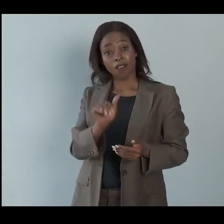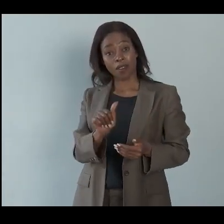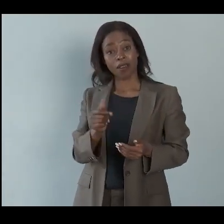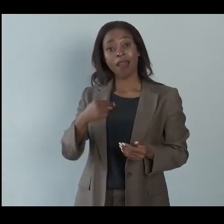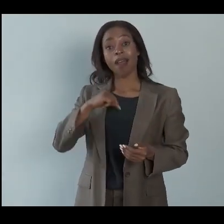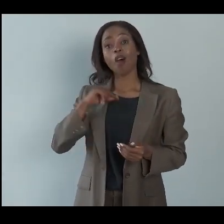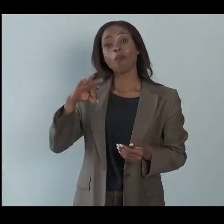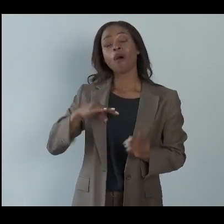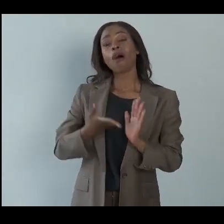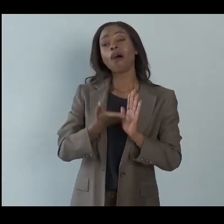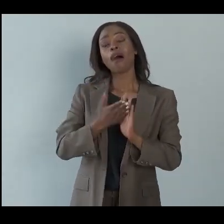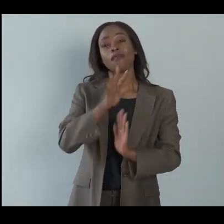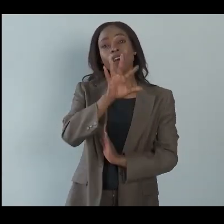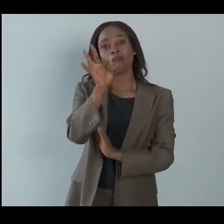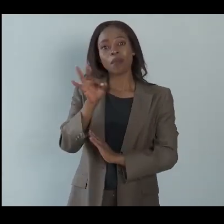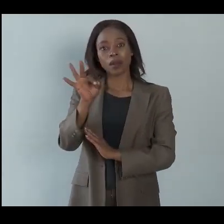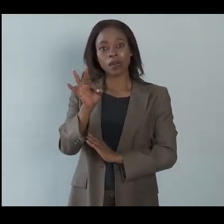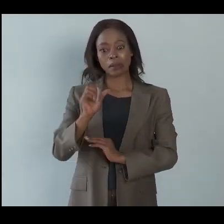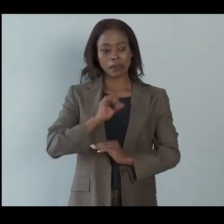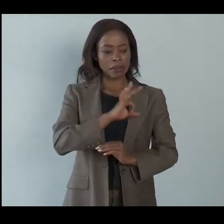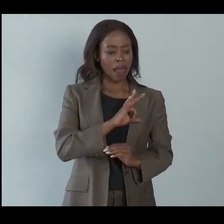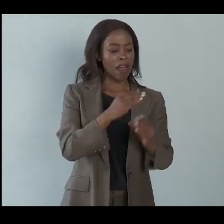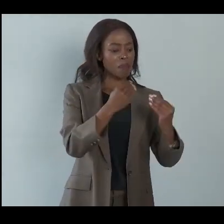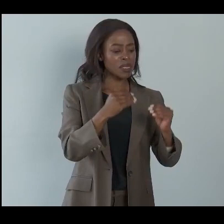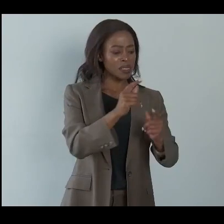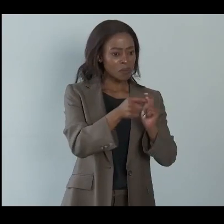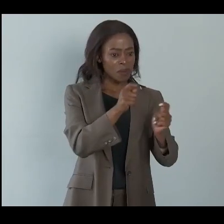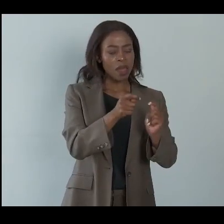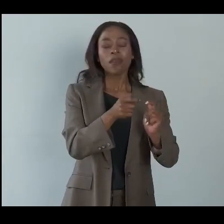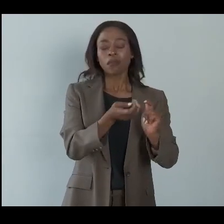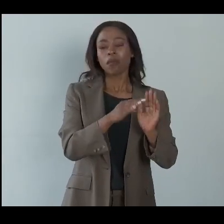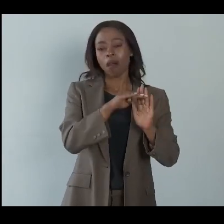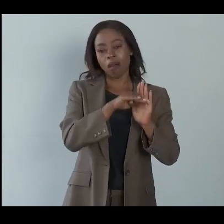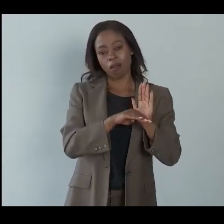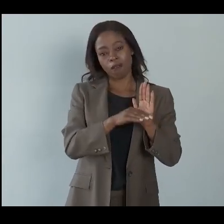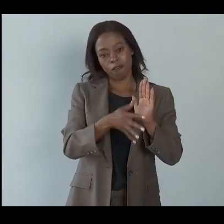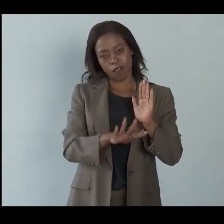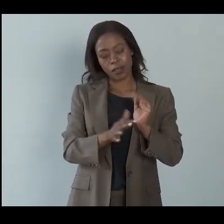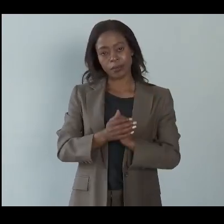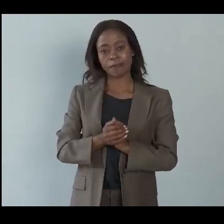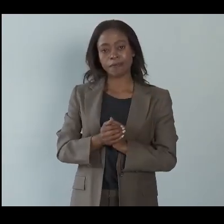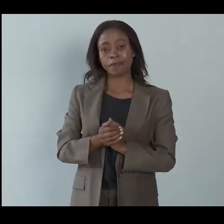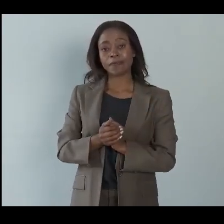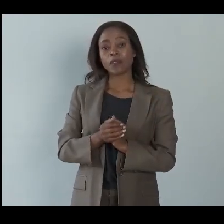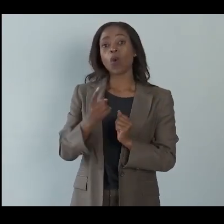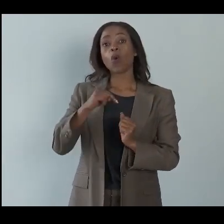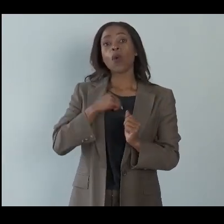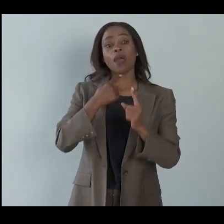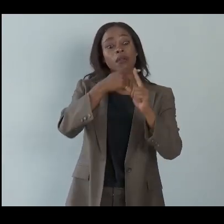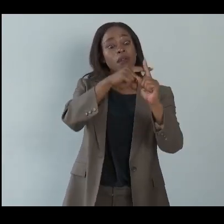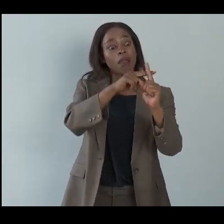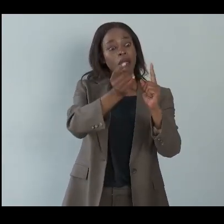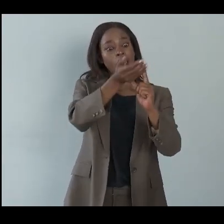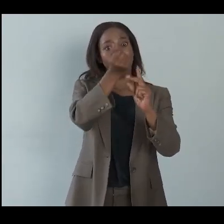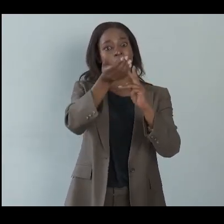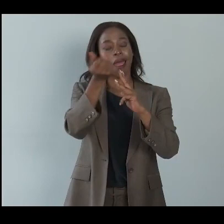and operating expenses have been reduced by 12%. Whilst there is more work ahead, these achievements are promising steps